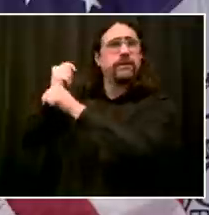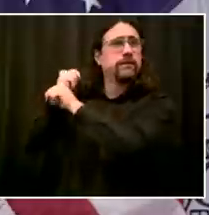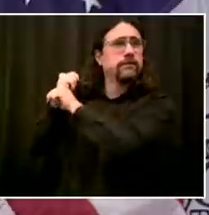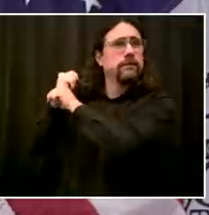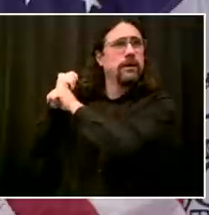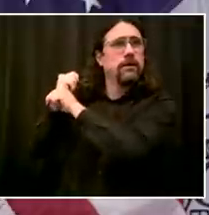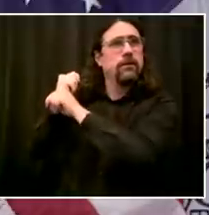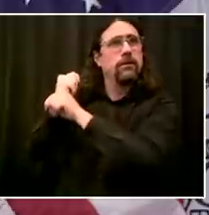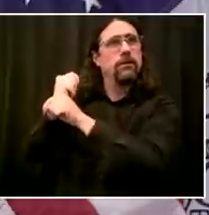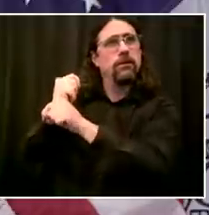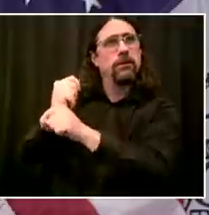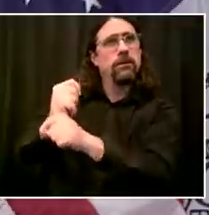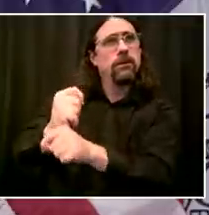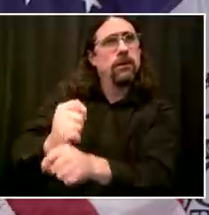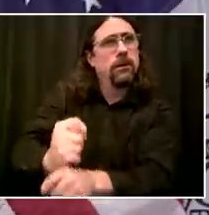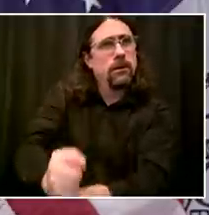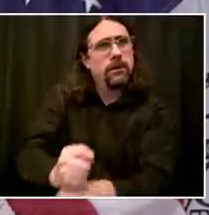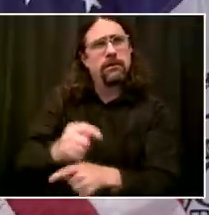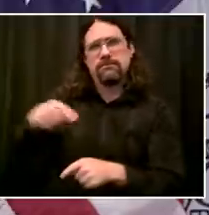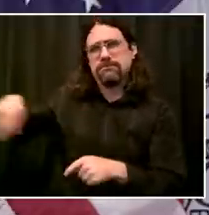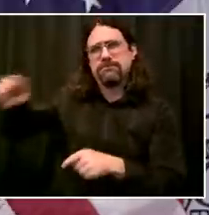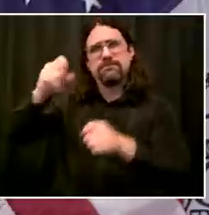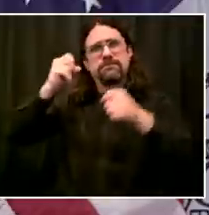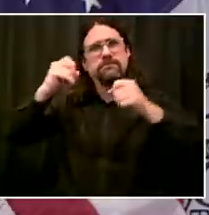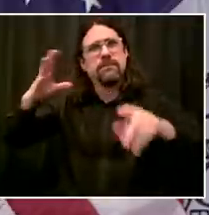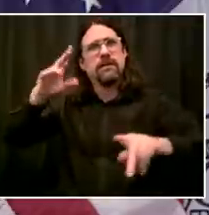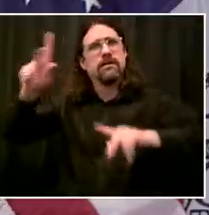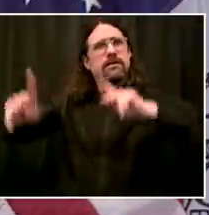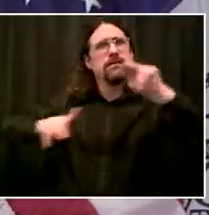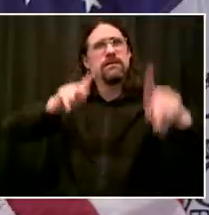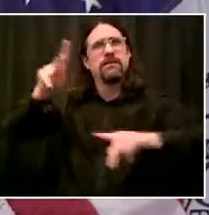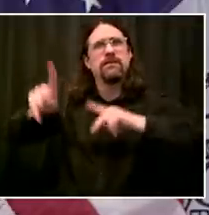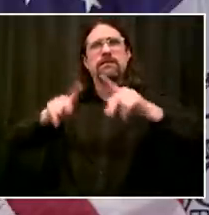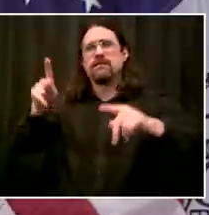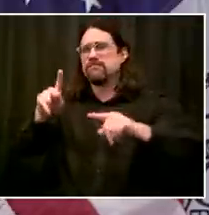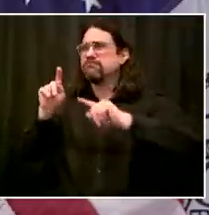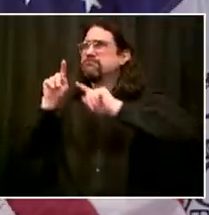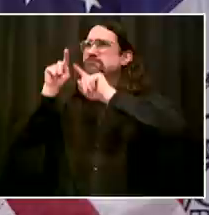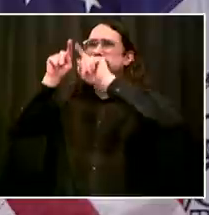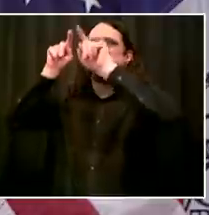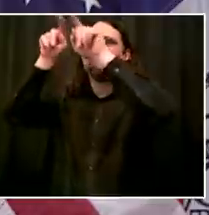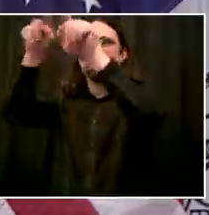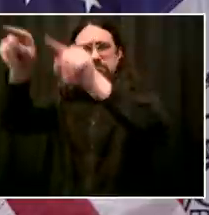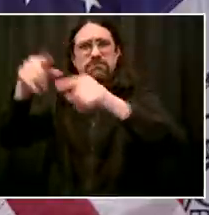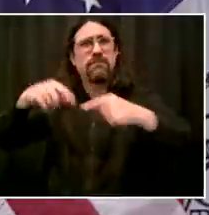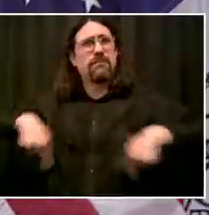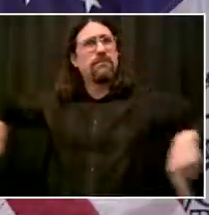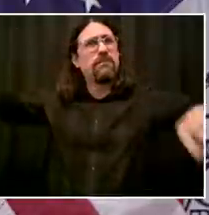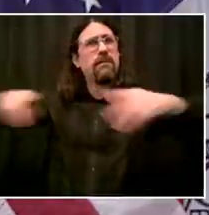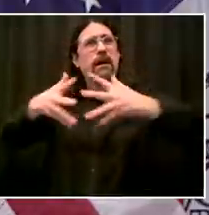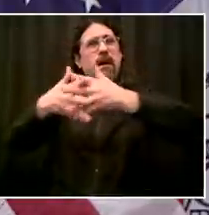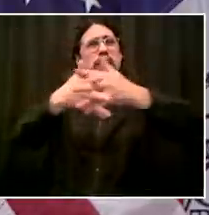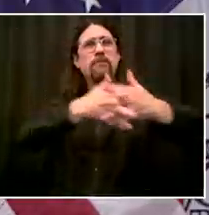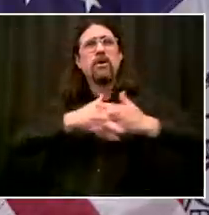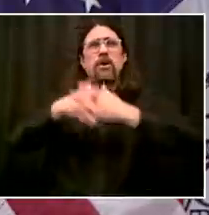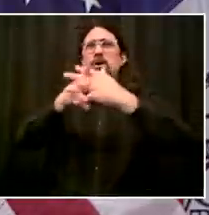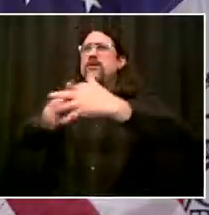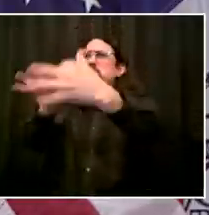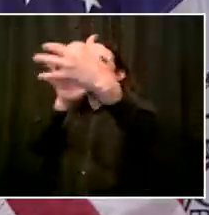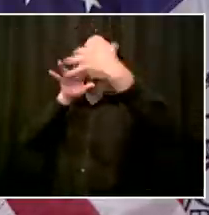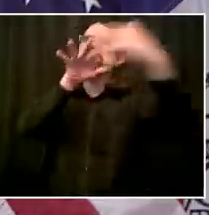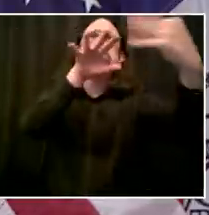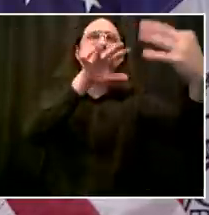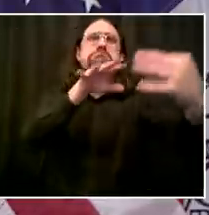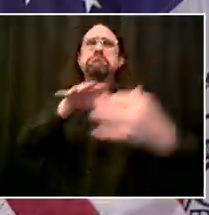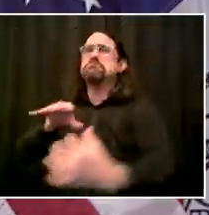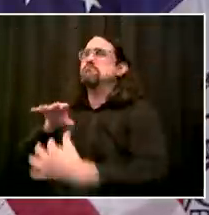lives fighting for an idea of what this country is about, the freedoms we enjoy, the way